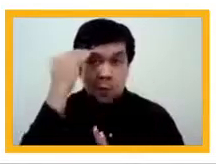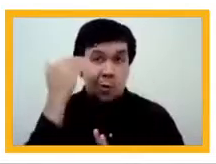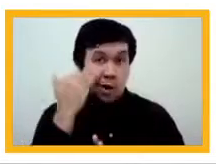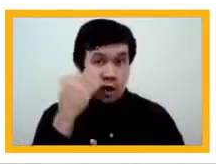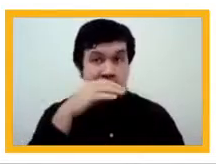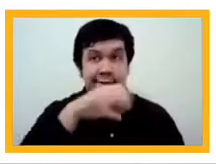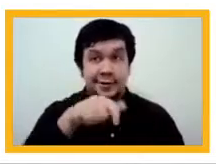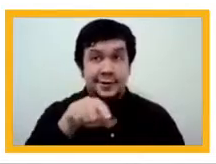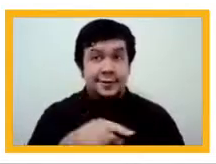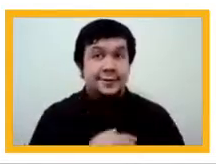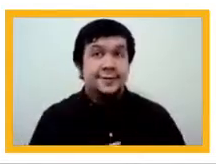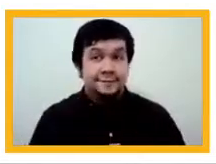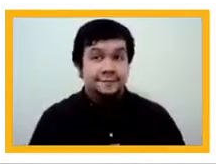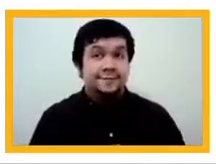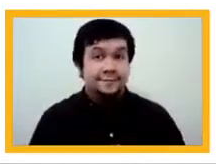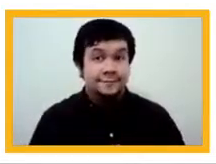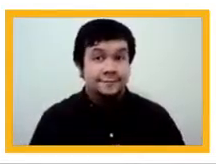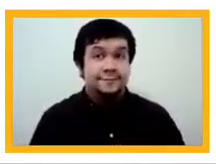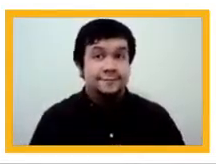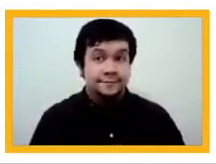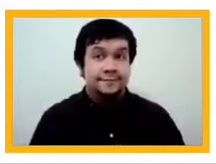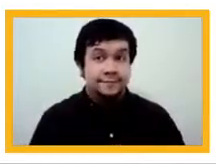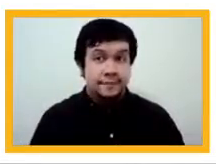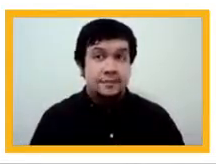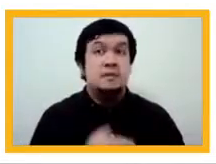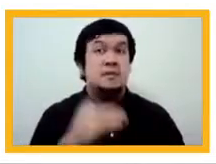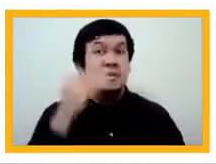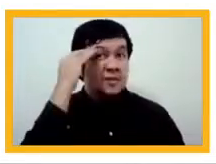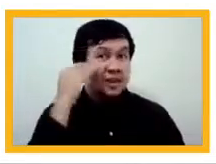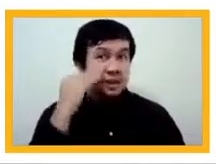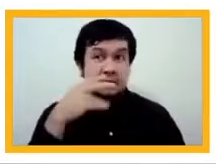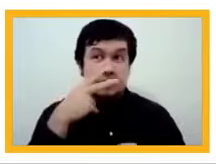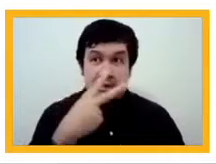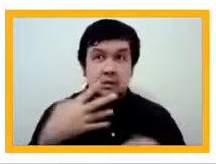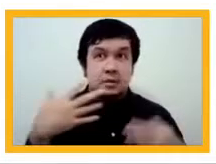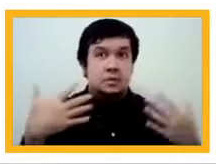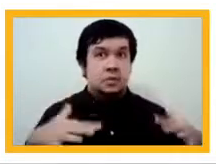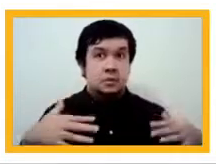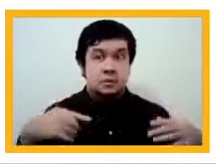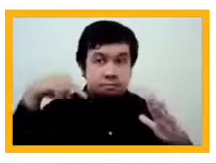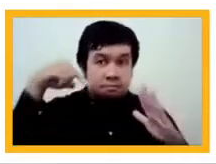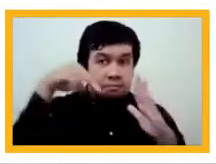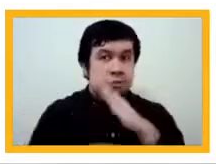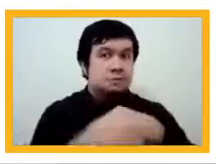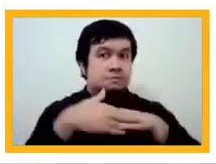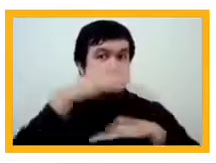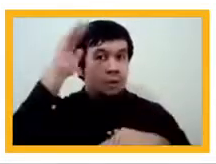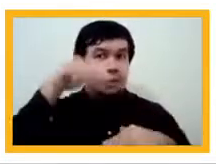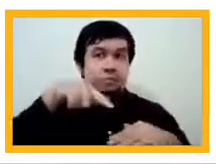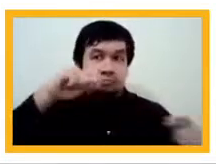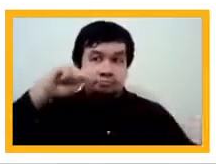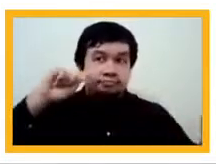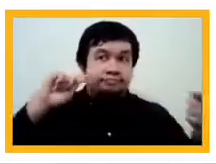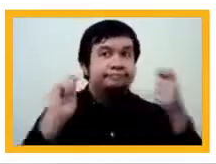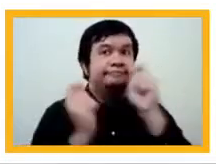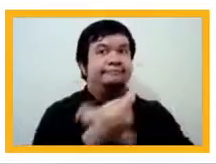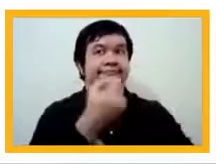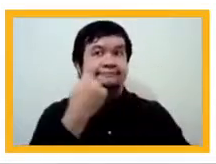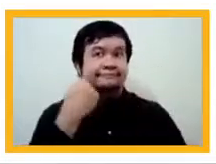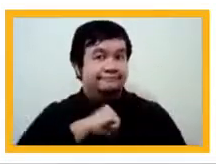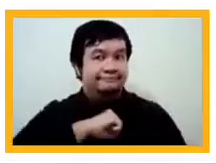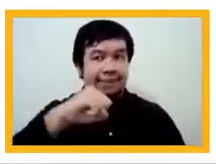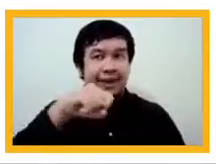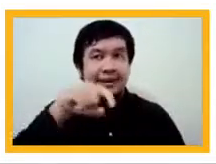overnight. So we have to think about how we can apply those IT technologies or digital technologies or post-industrial